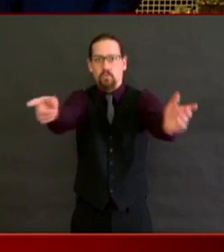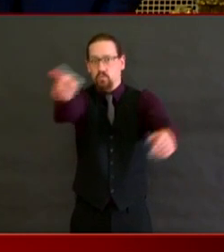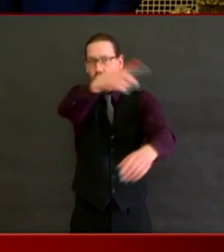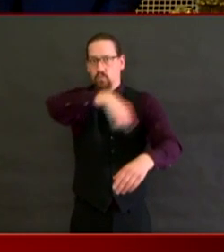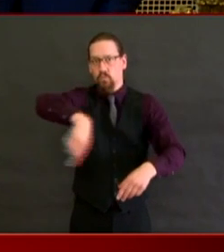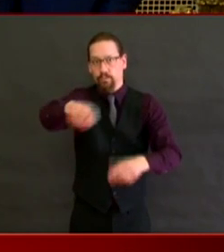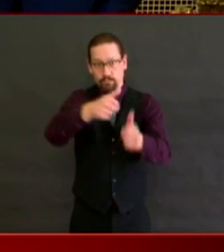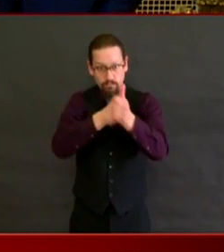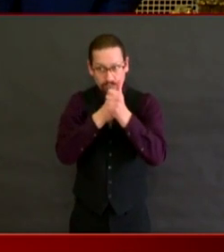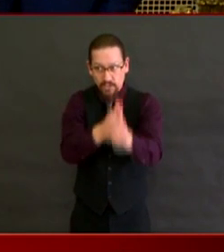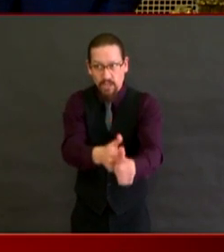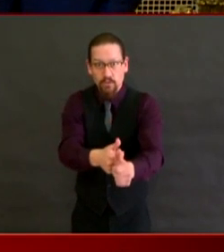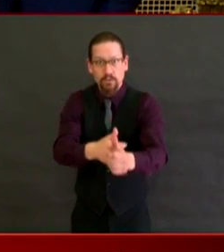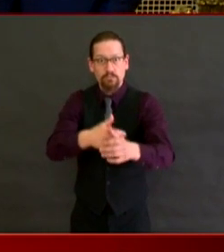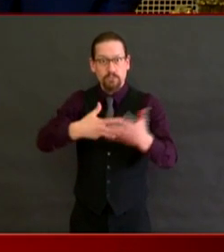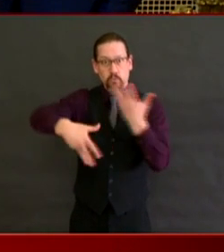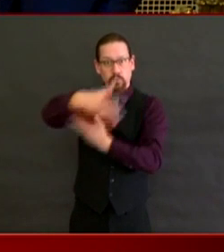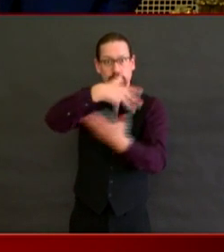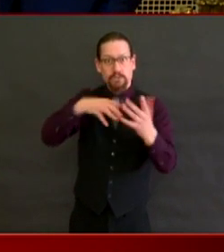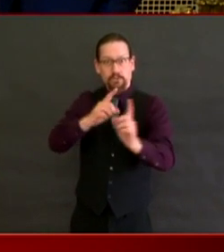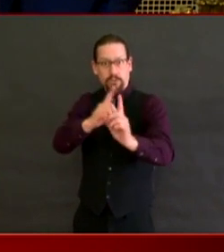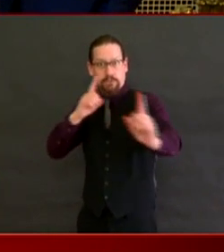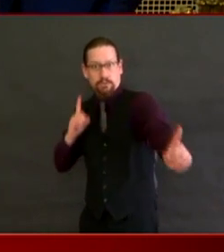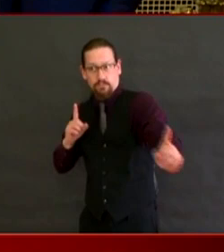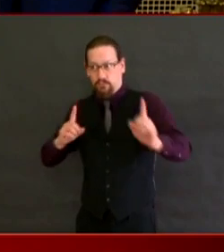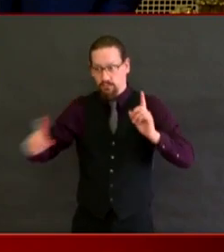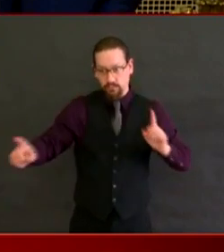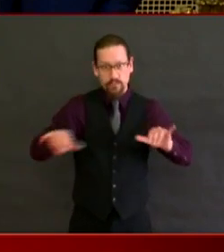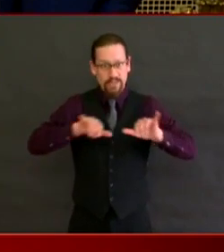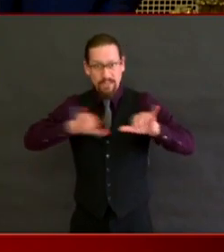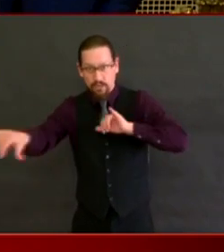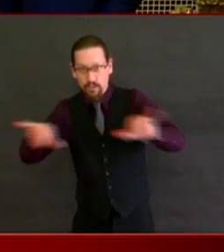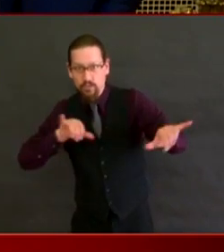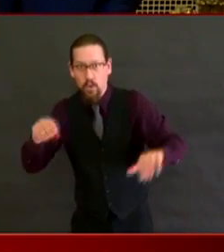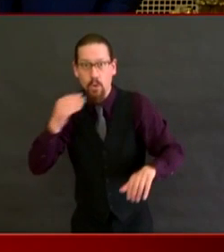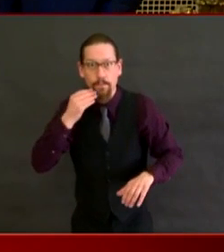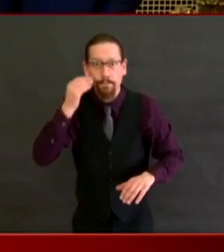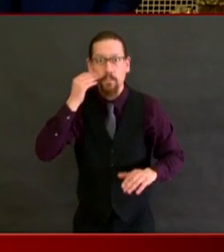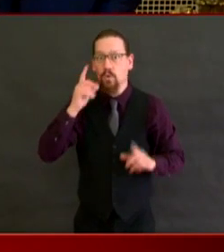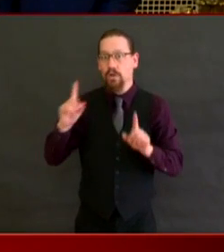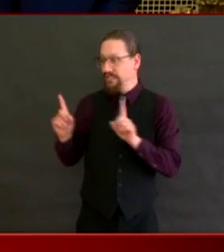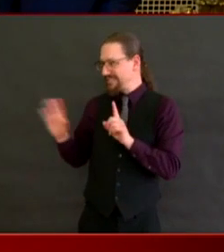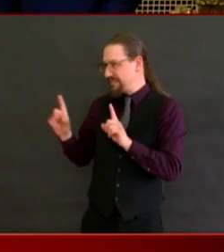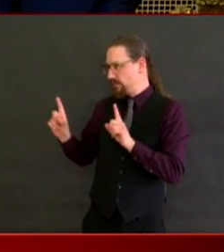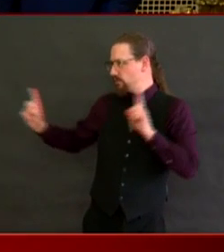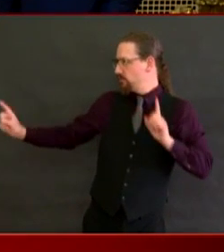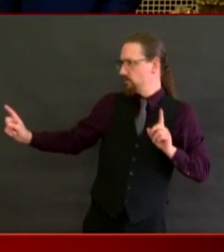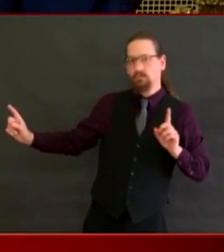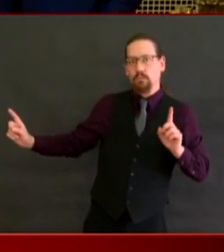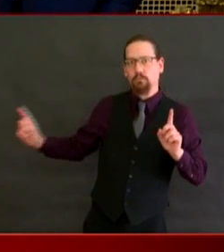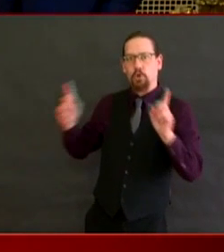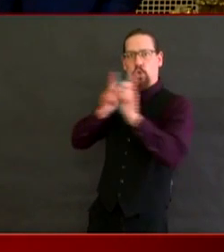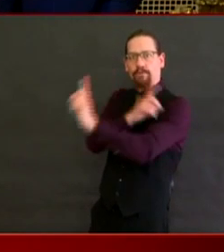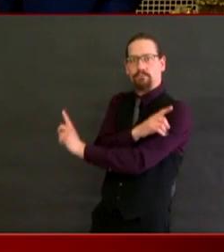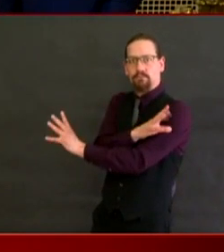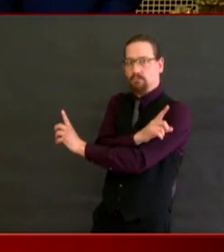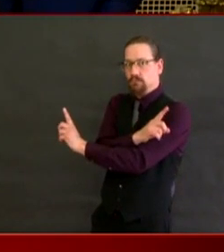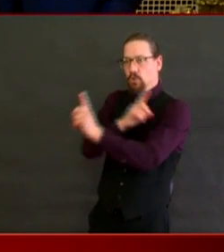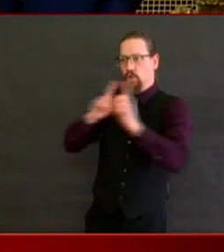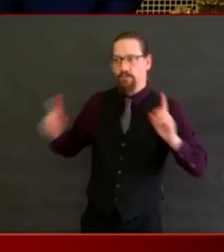to obey the social distancing rules, staying home if they're sick, washing their hands, et